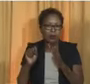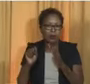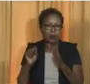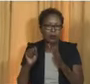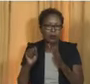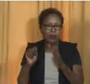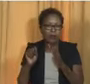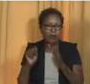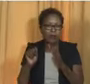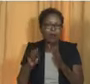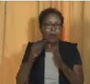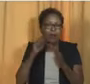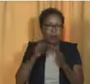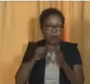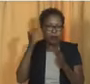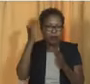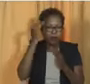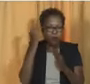This court